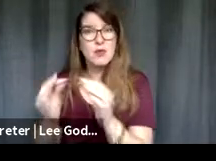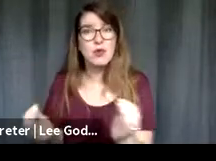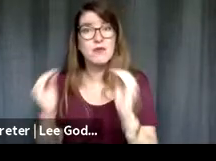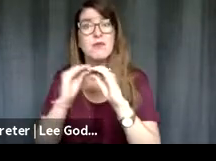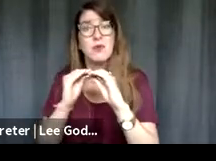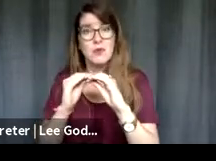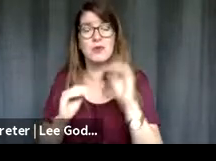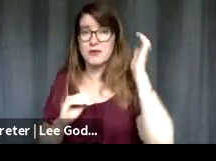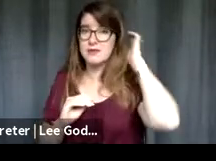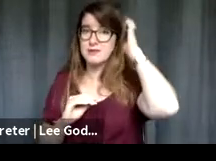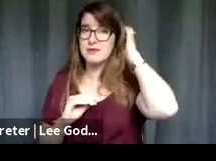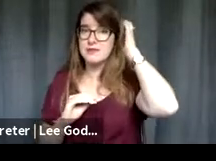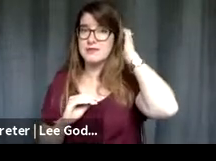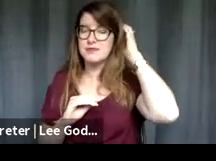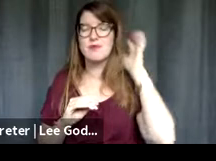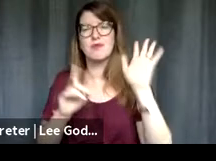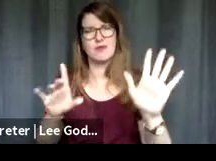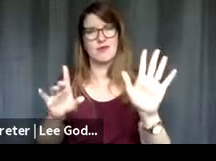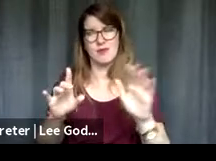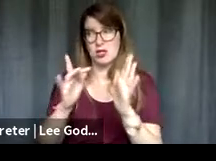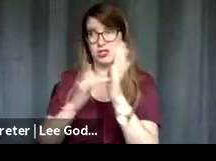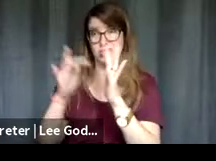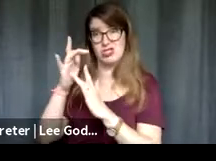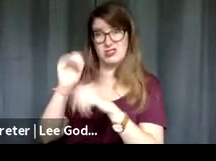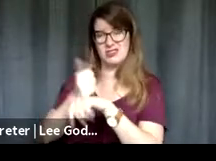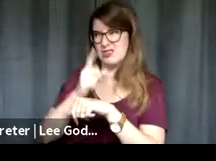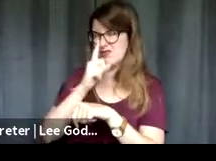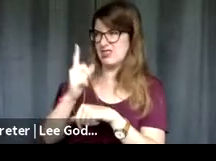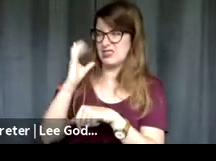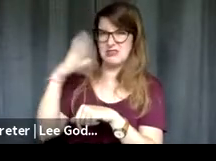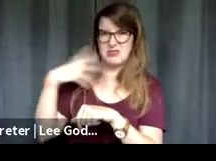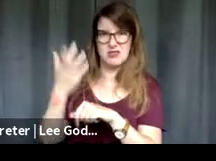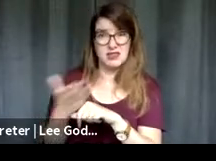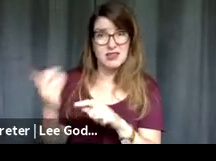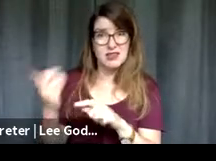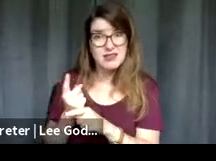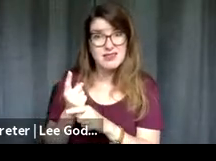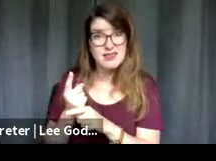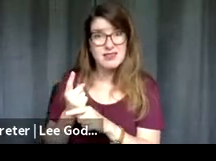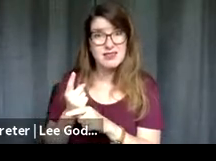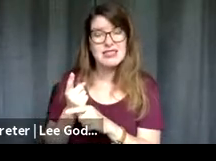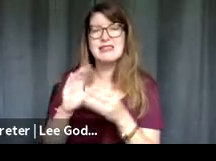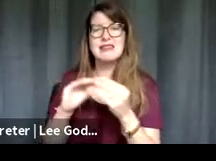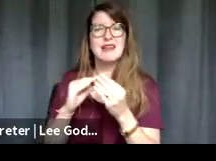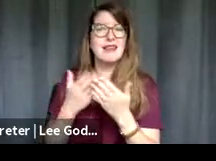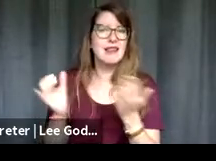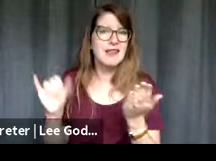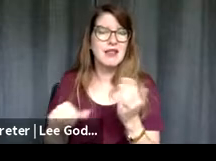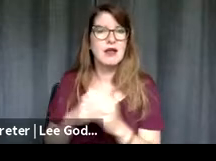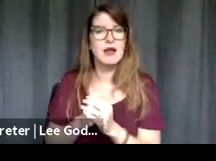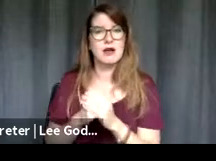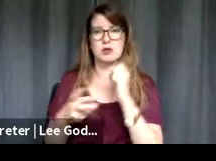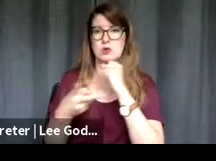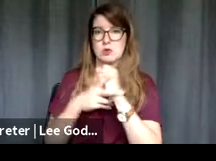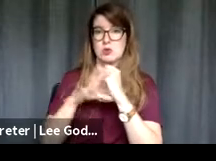more. And just think about it. Jesus said some really crazy things, didn't he? I mean, he said stuff like this. Store